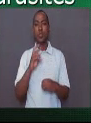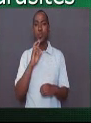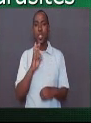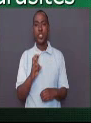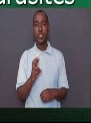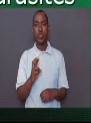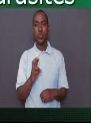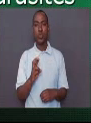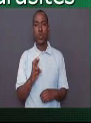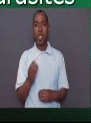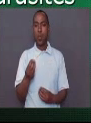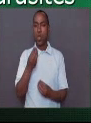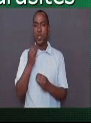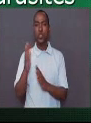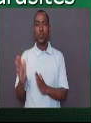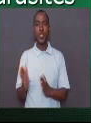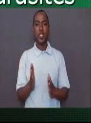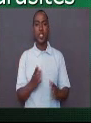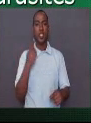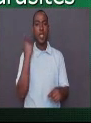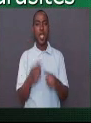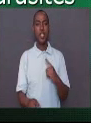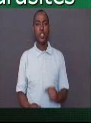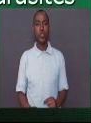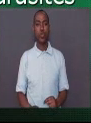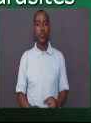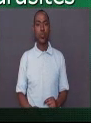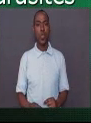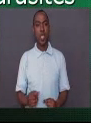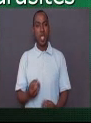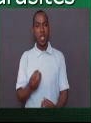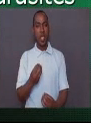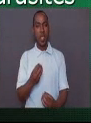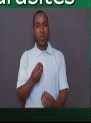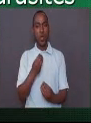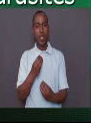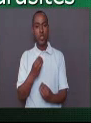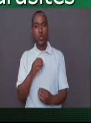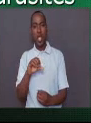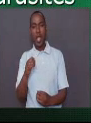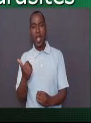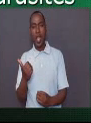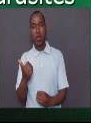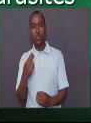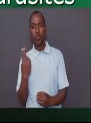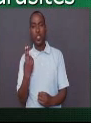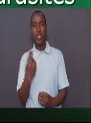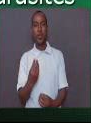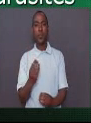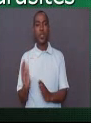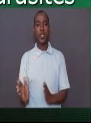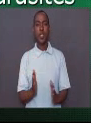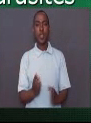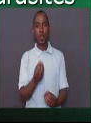cannot photosynthesize, and they feed as parasites or saprophytes.